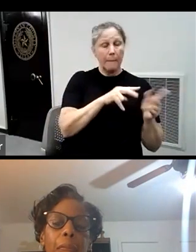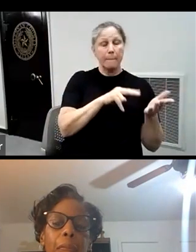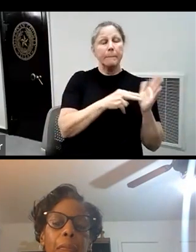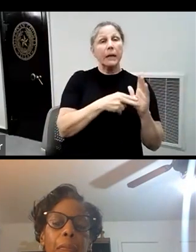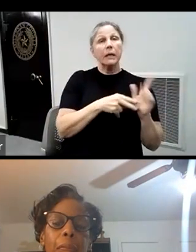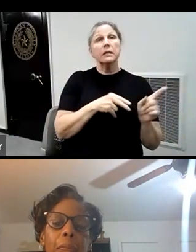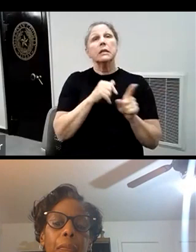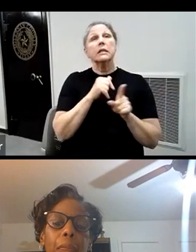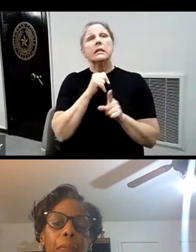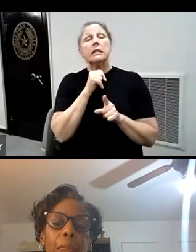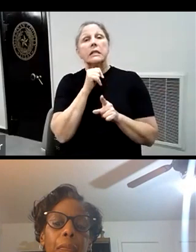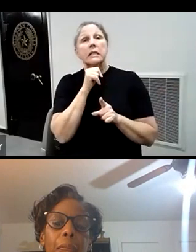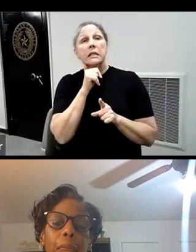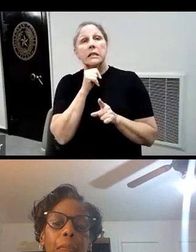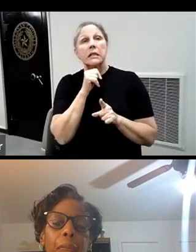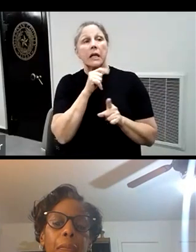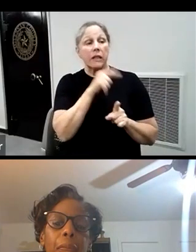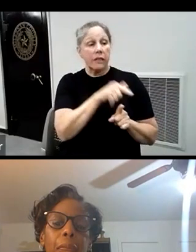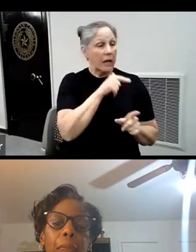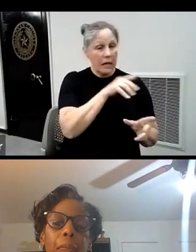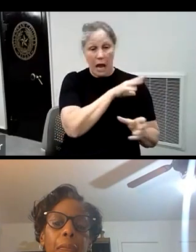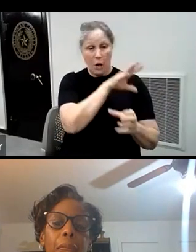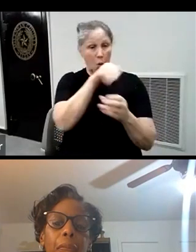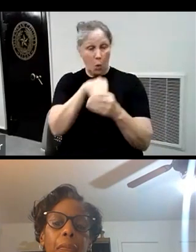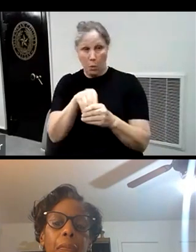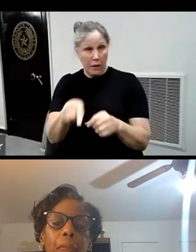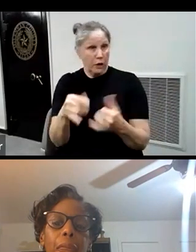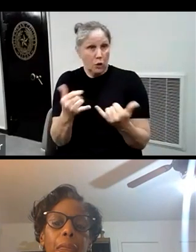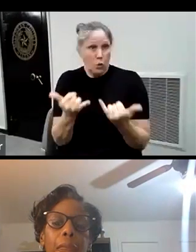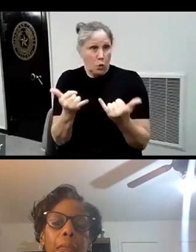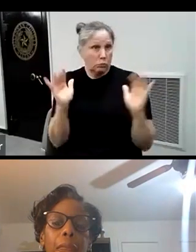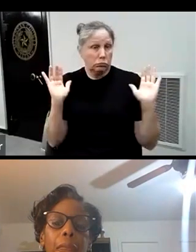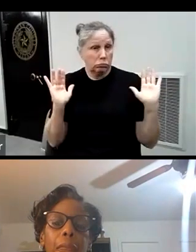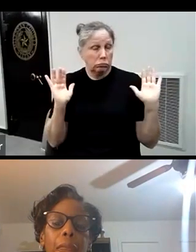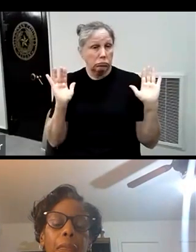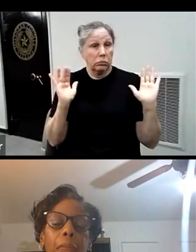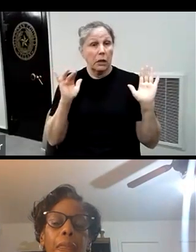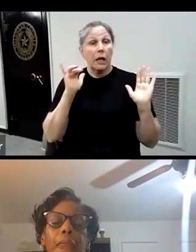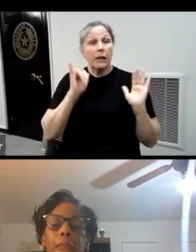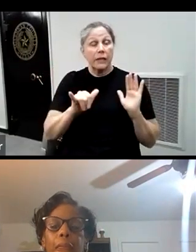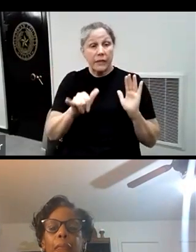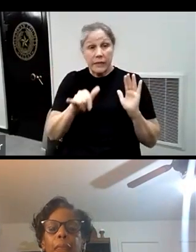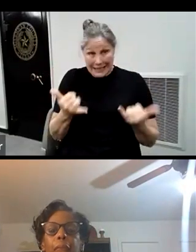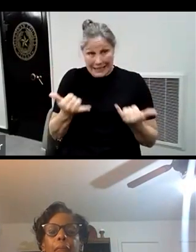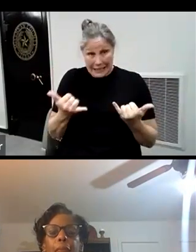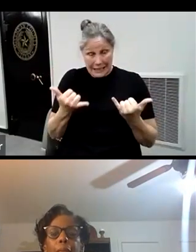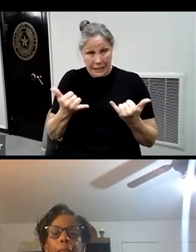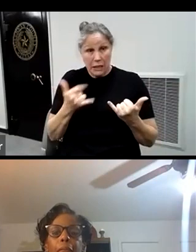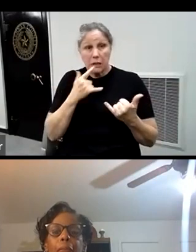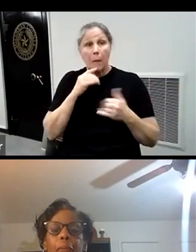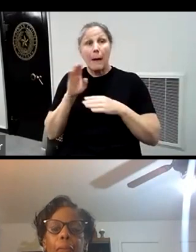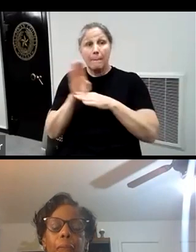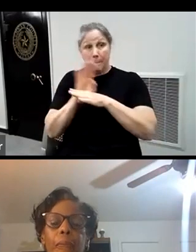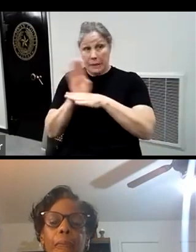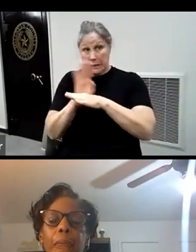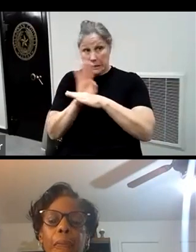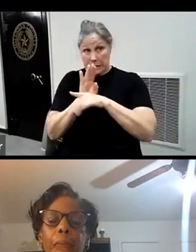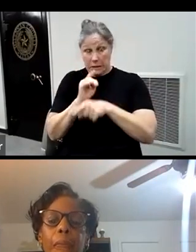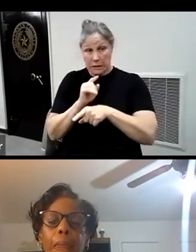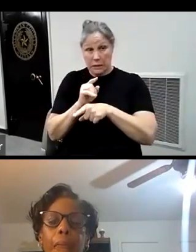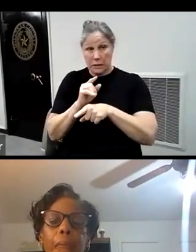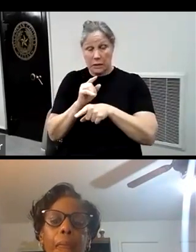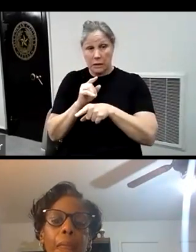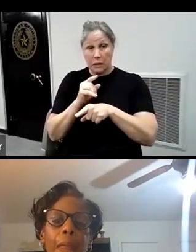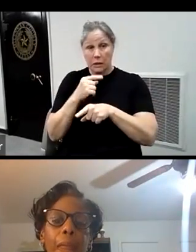not incorporating that in this order. Now, this order addresses different businesses, but I think it